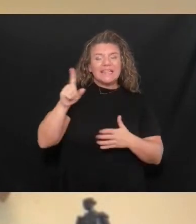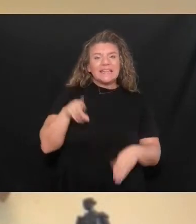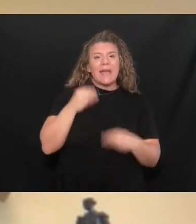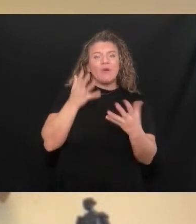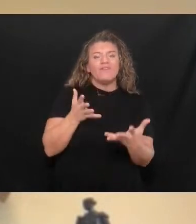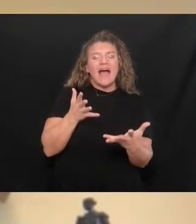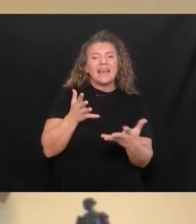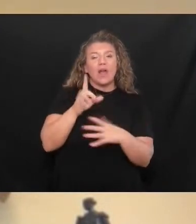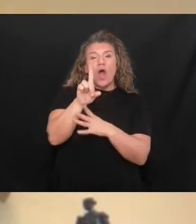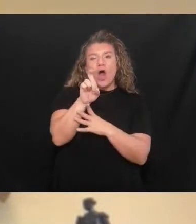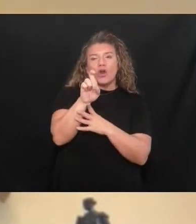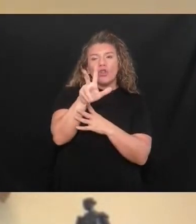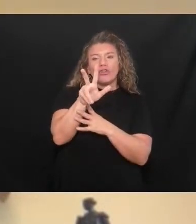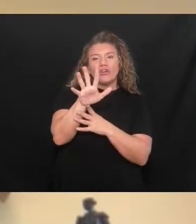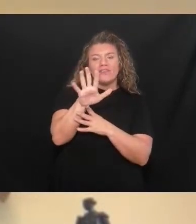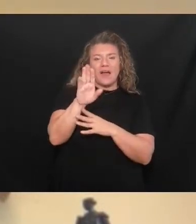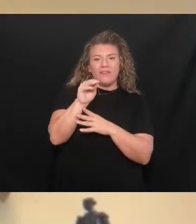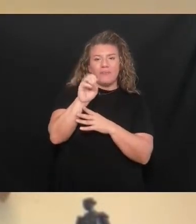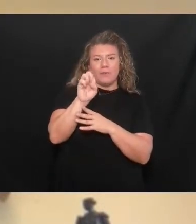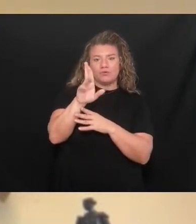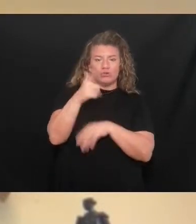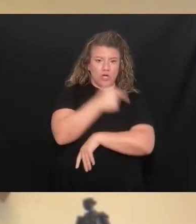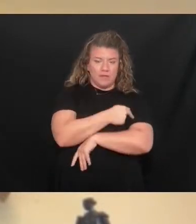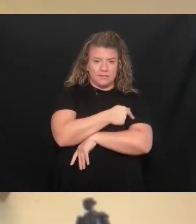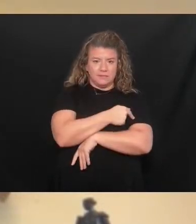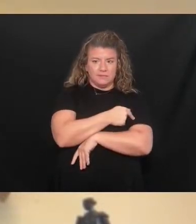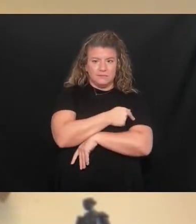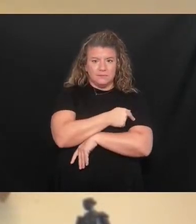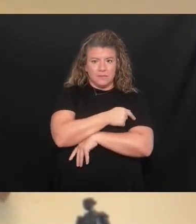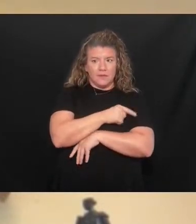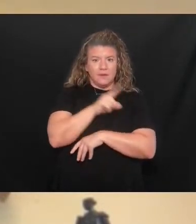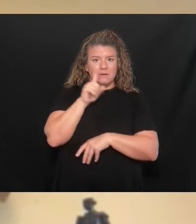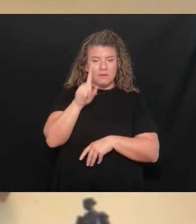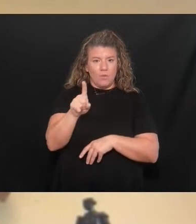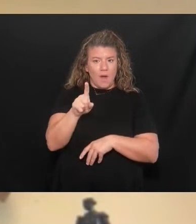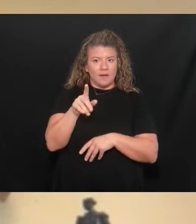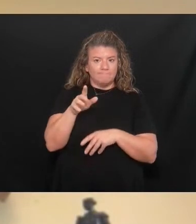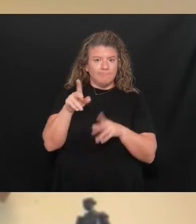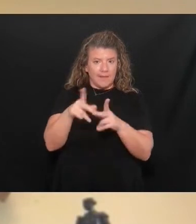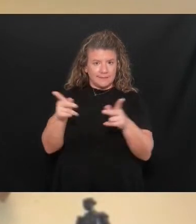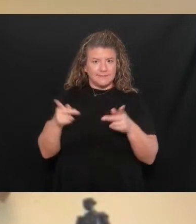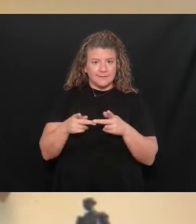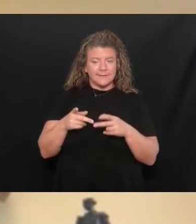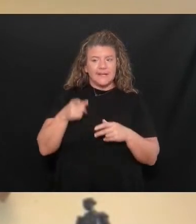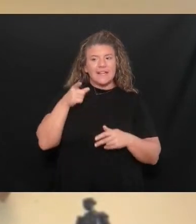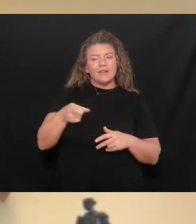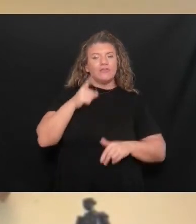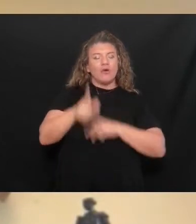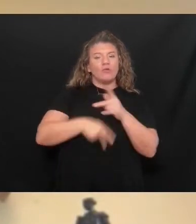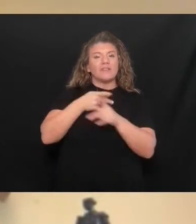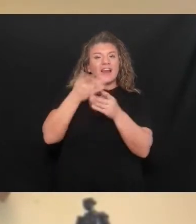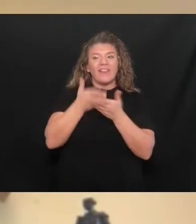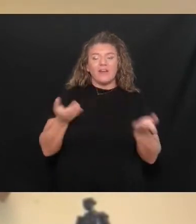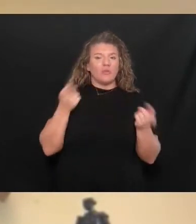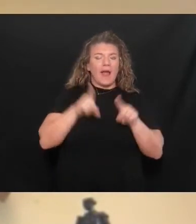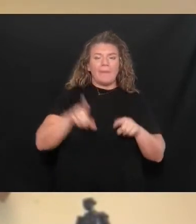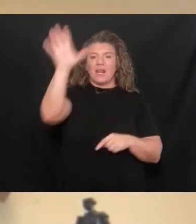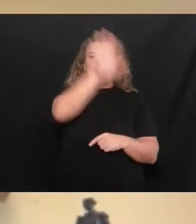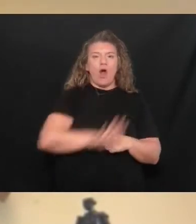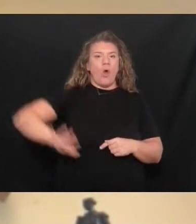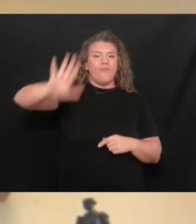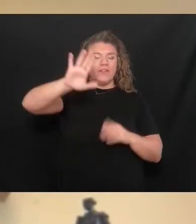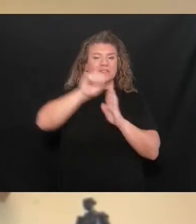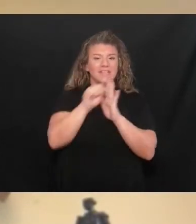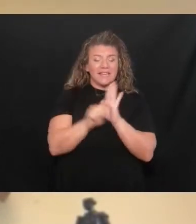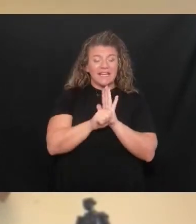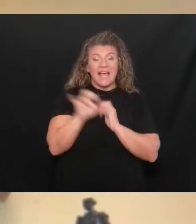provided 135 booster shots in one clinic. Those kinds of things are going on across the state.